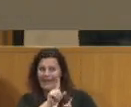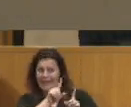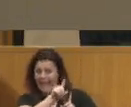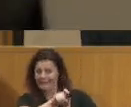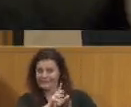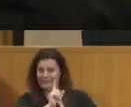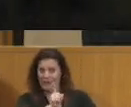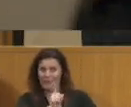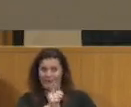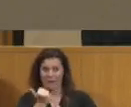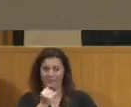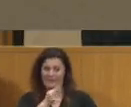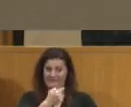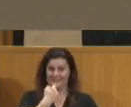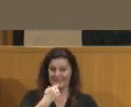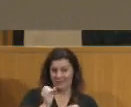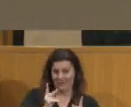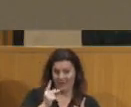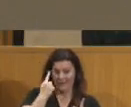brief